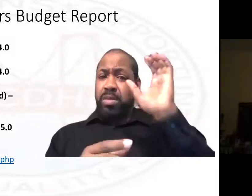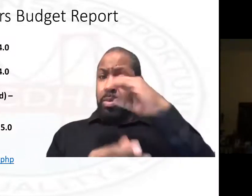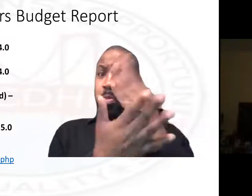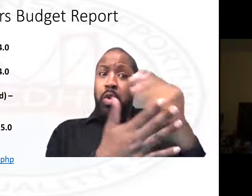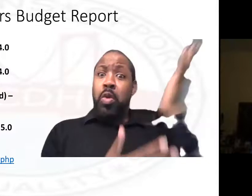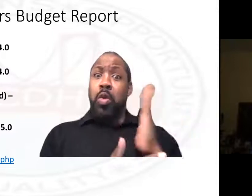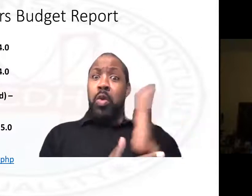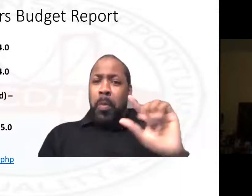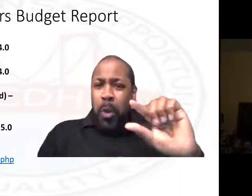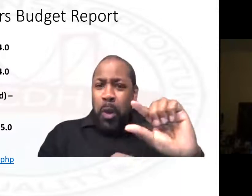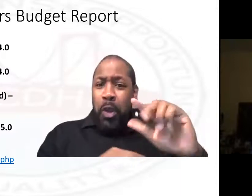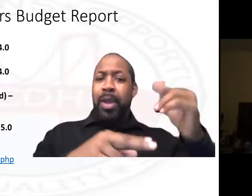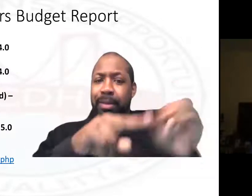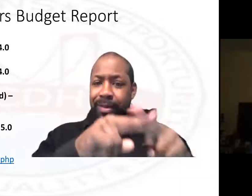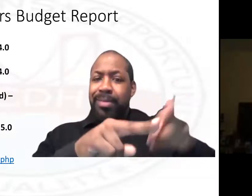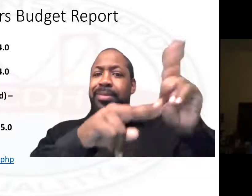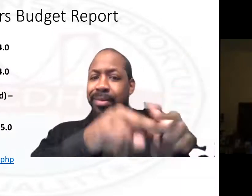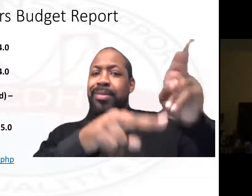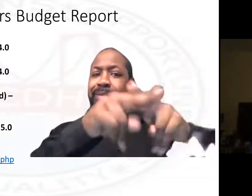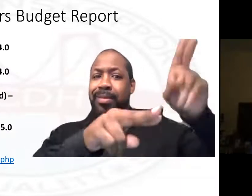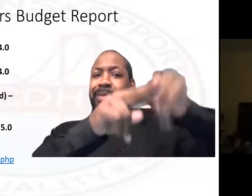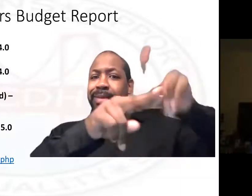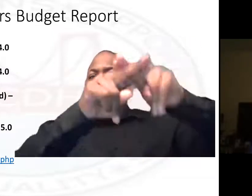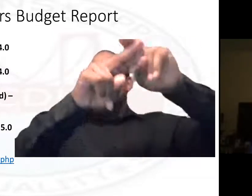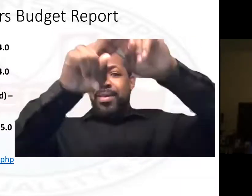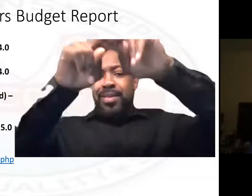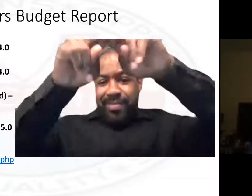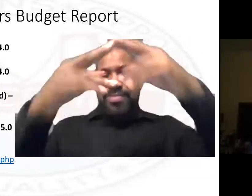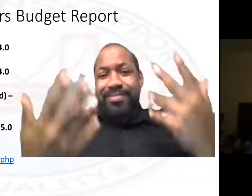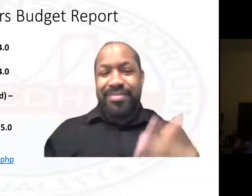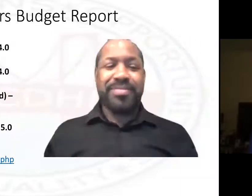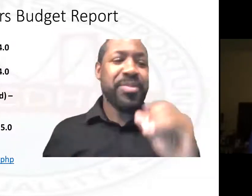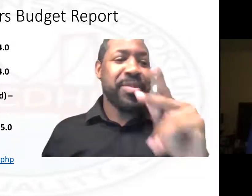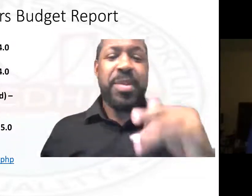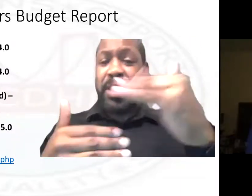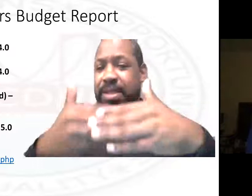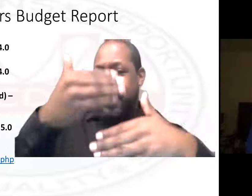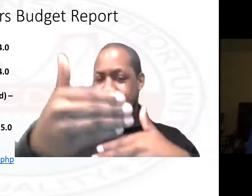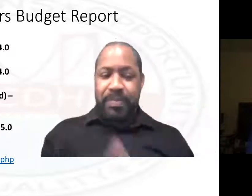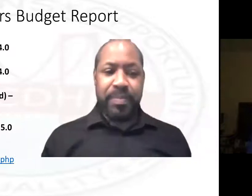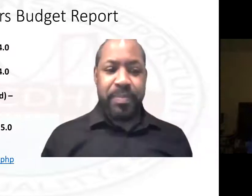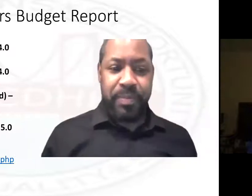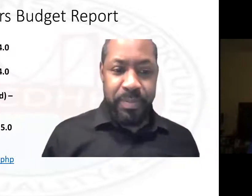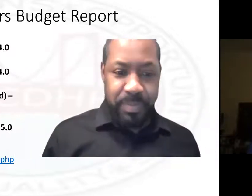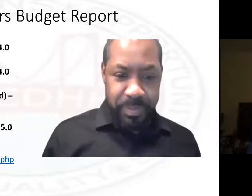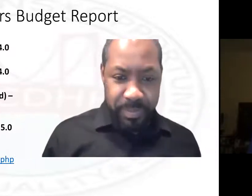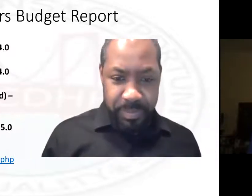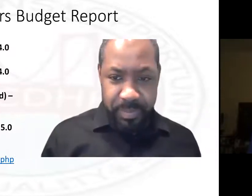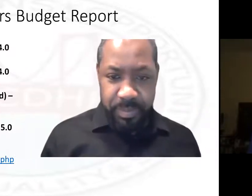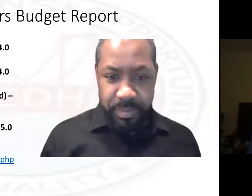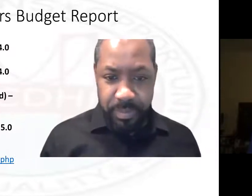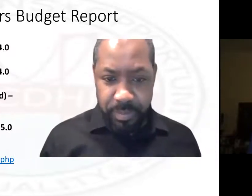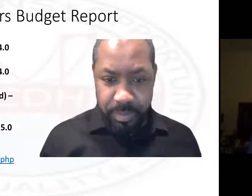below that's a hot link that you can click on if you want to find out. I mean, years ago, we had a very small budget, and of course, it's increased every